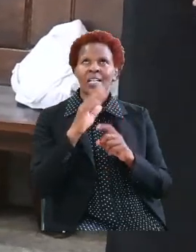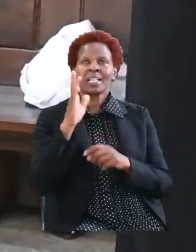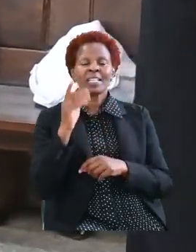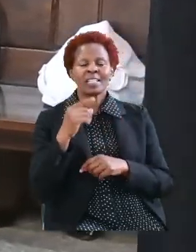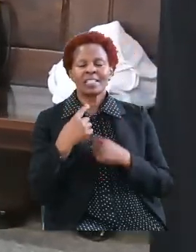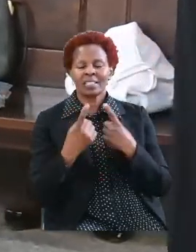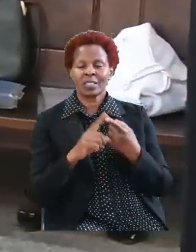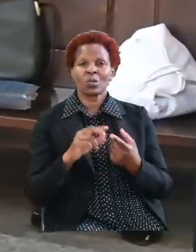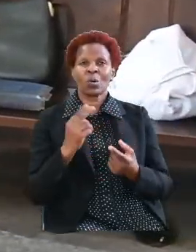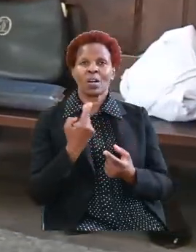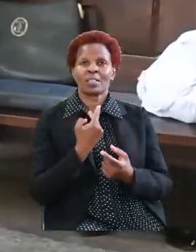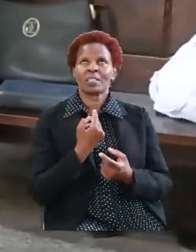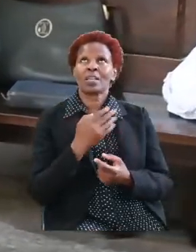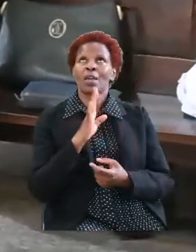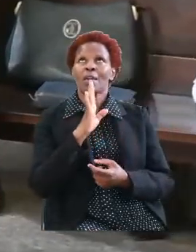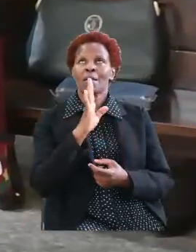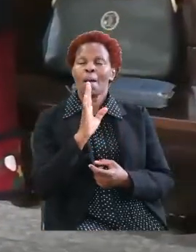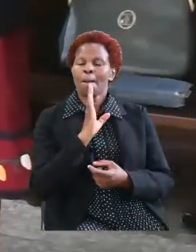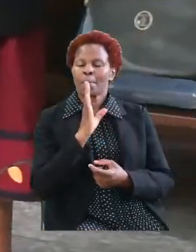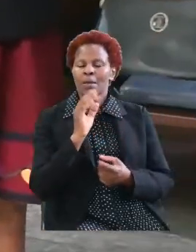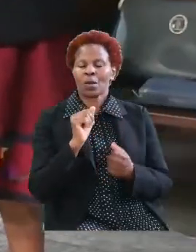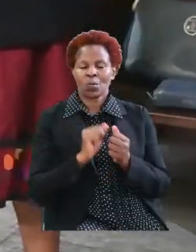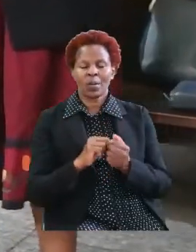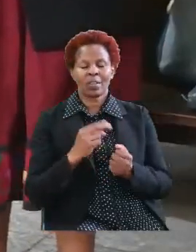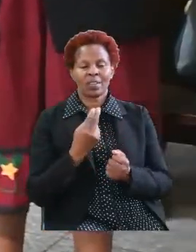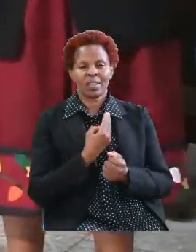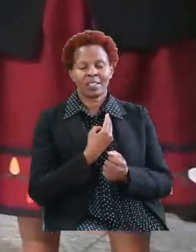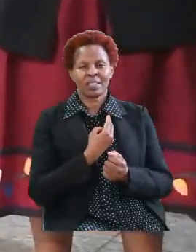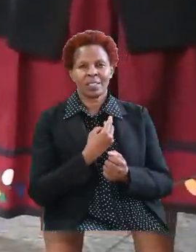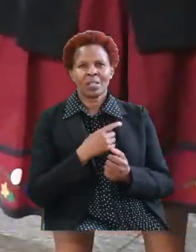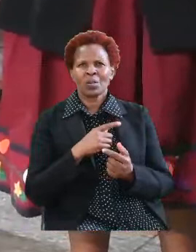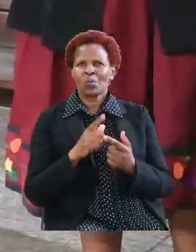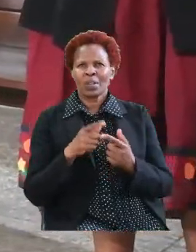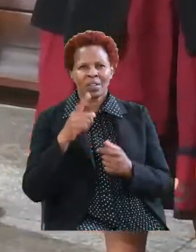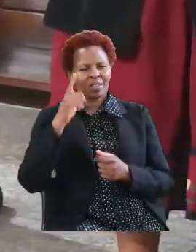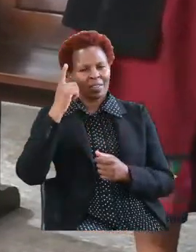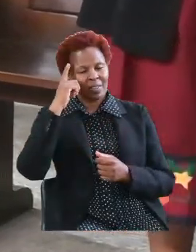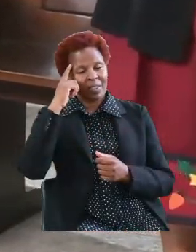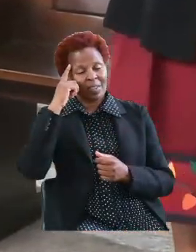to us that He'll be together with us. As we consider our ways,